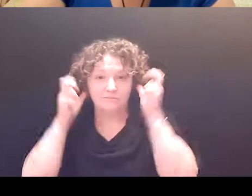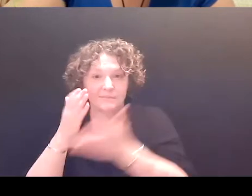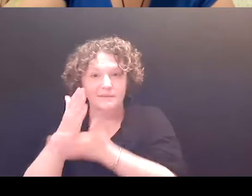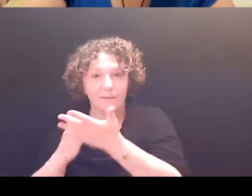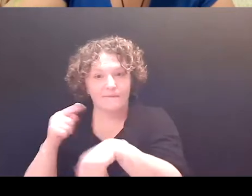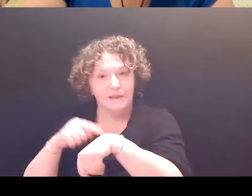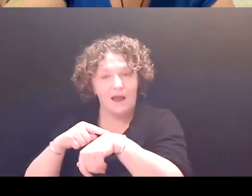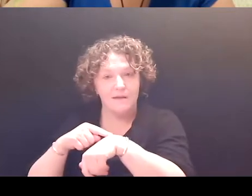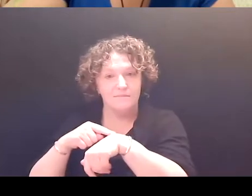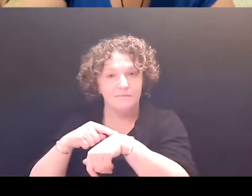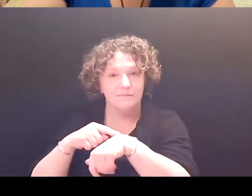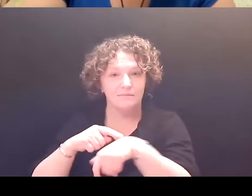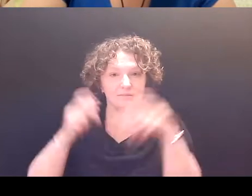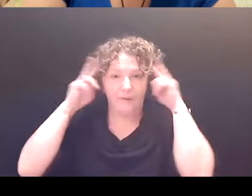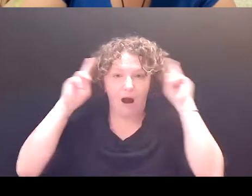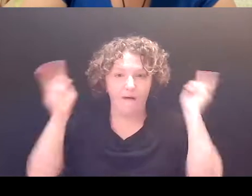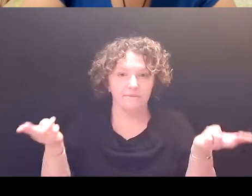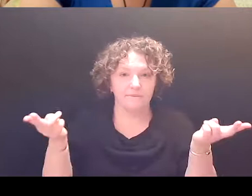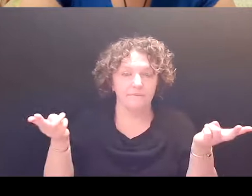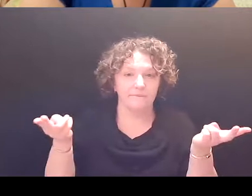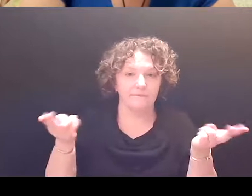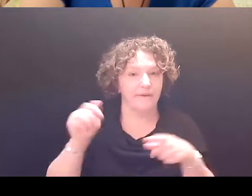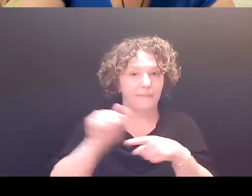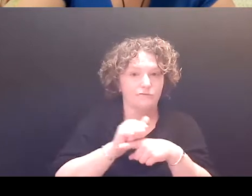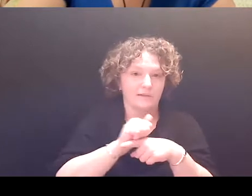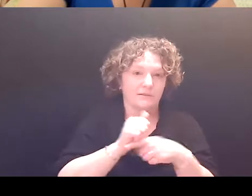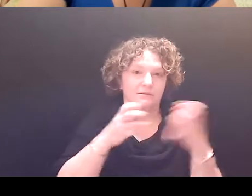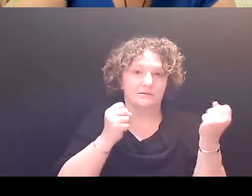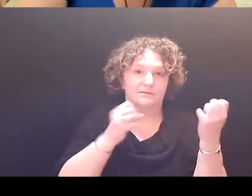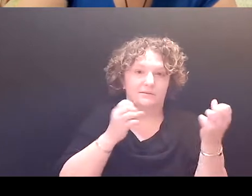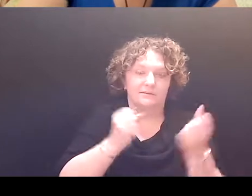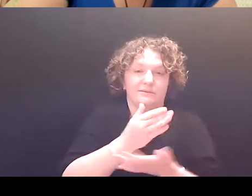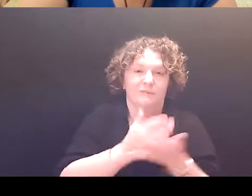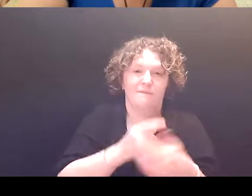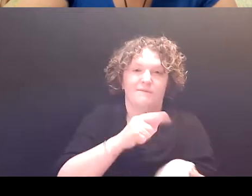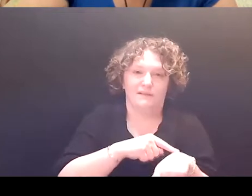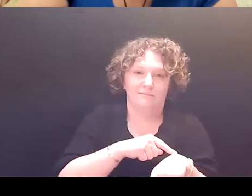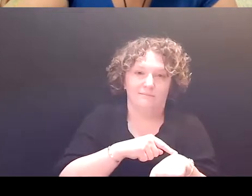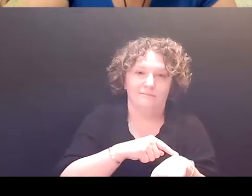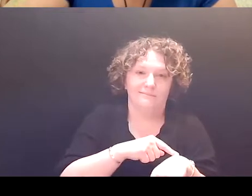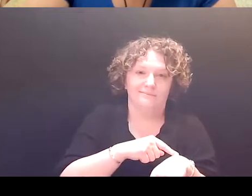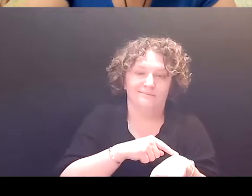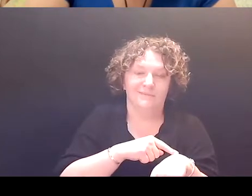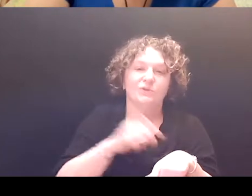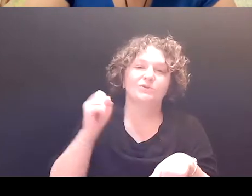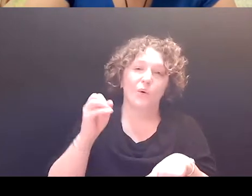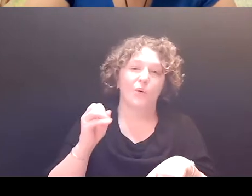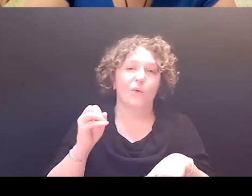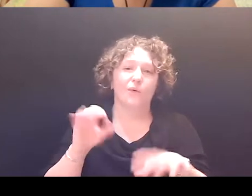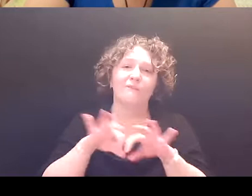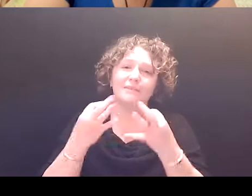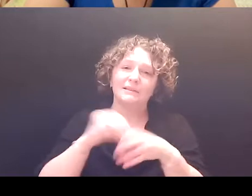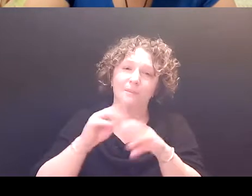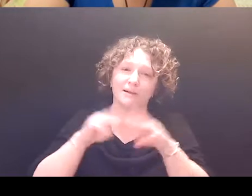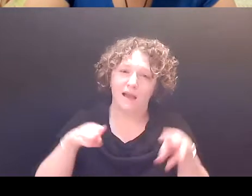that hearing some of the time and taking off the cochlear implants part of the time, like signing while